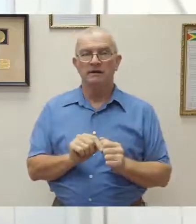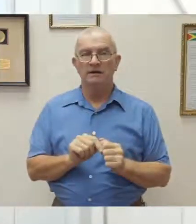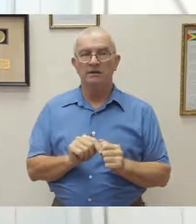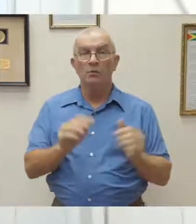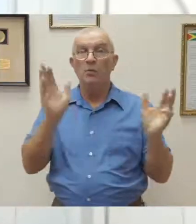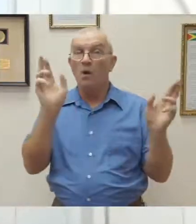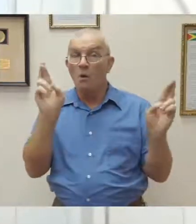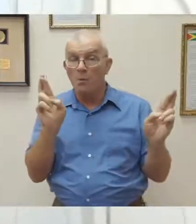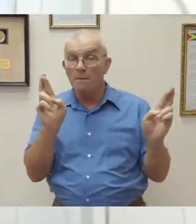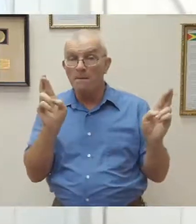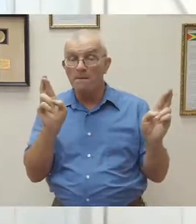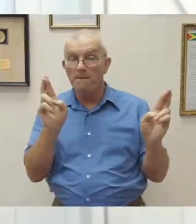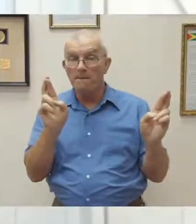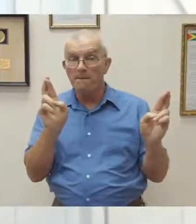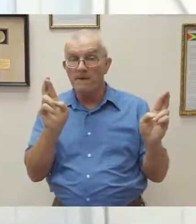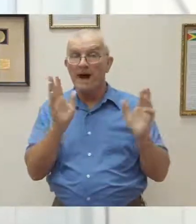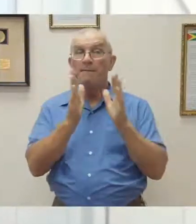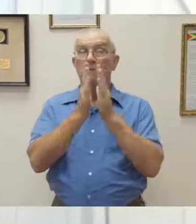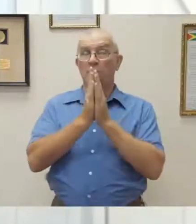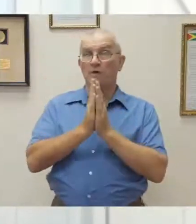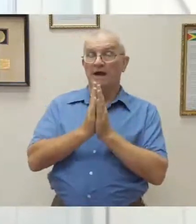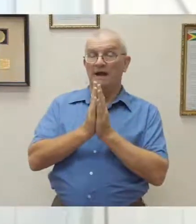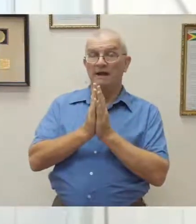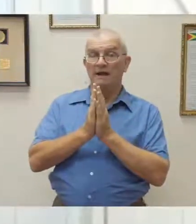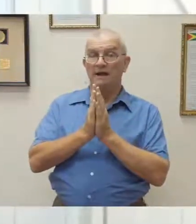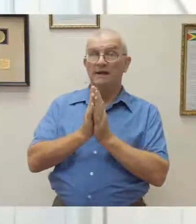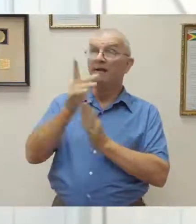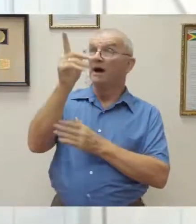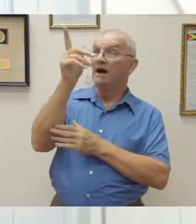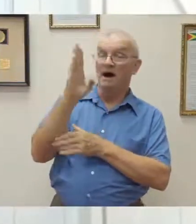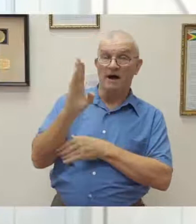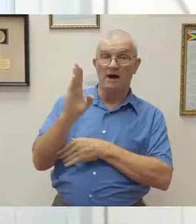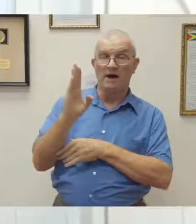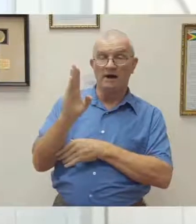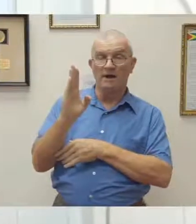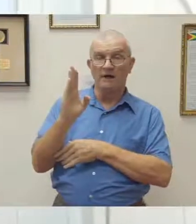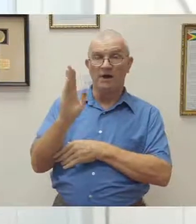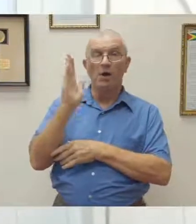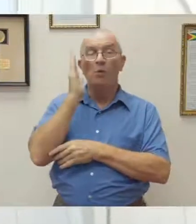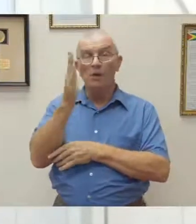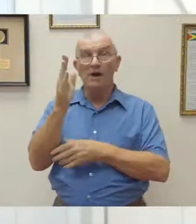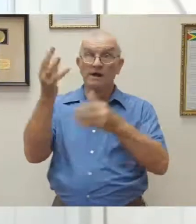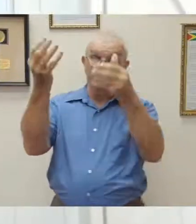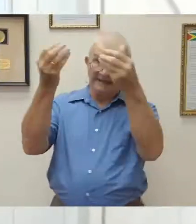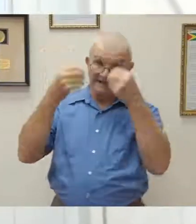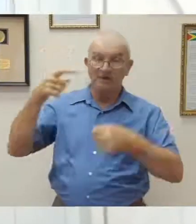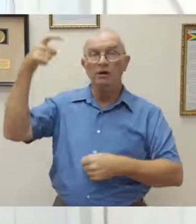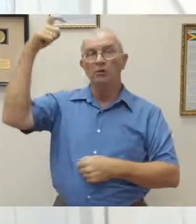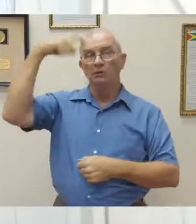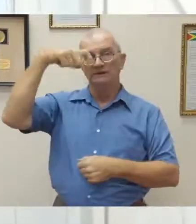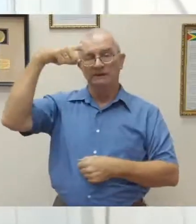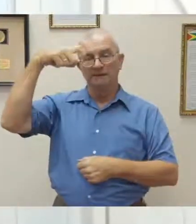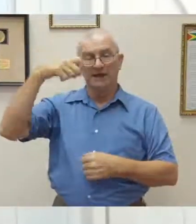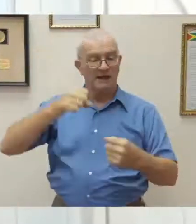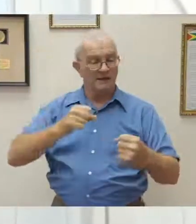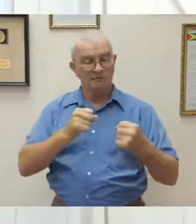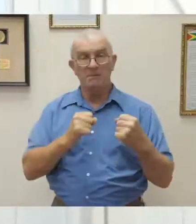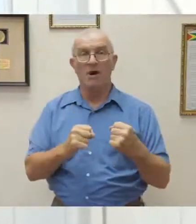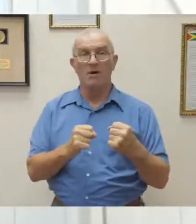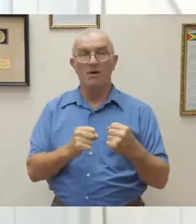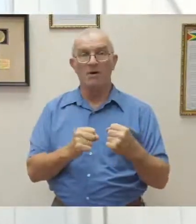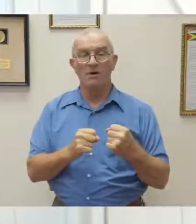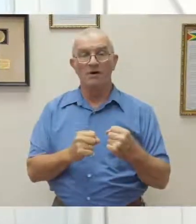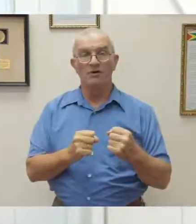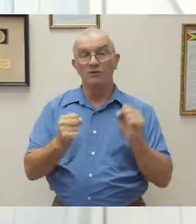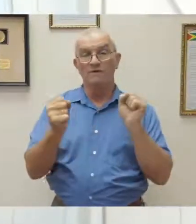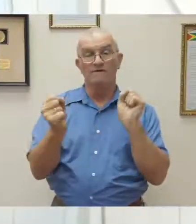hope and pray that the Creator will give us the wisdom and the power to